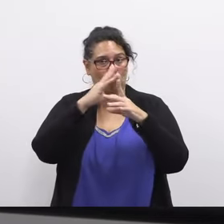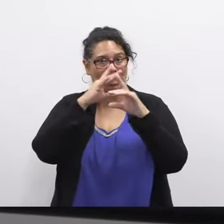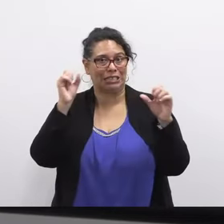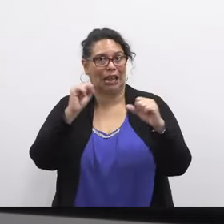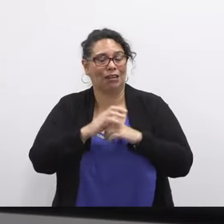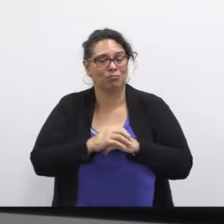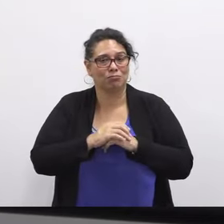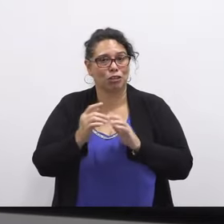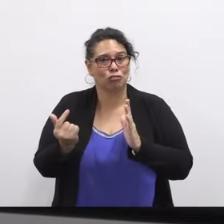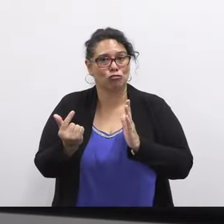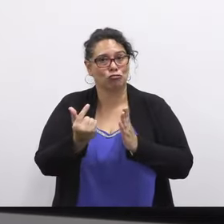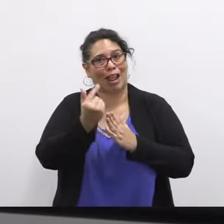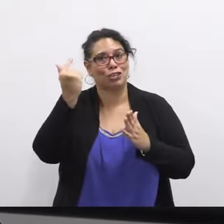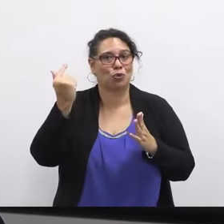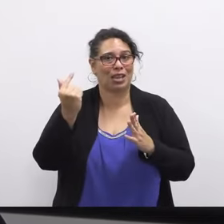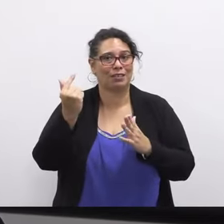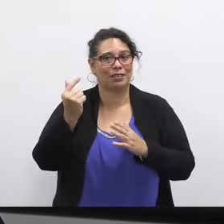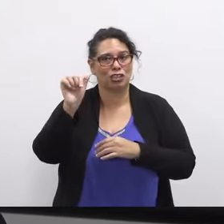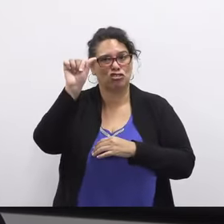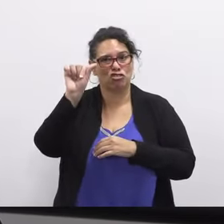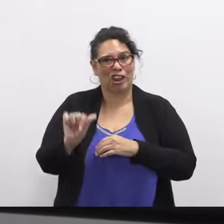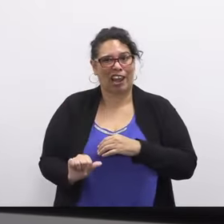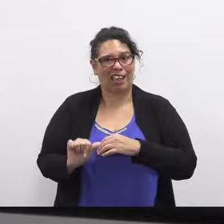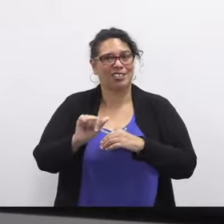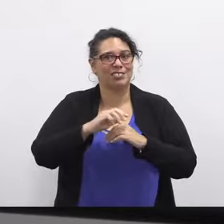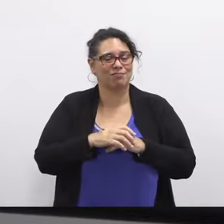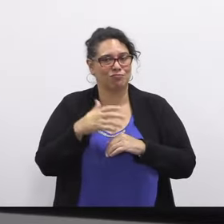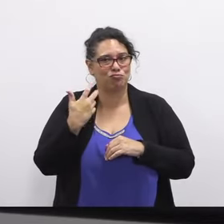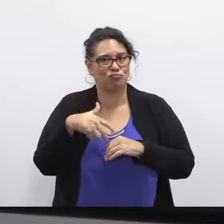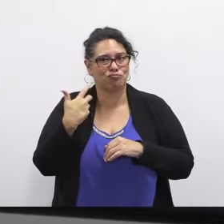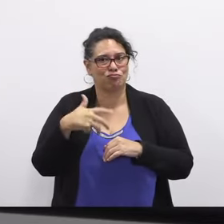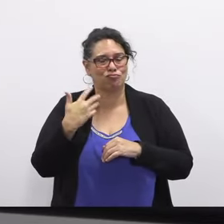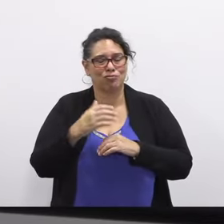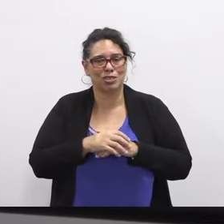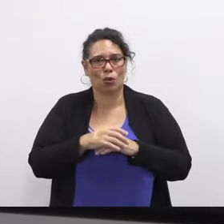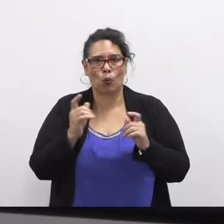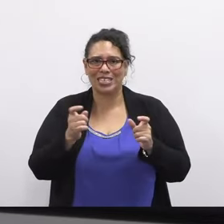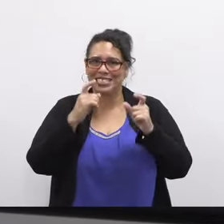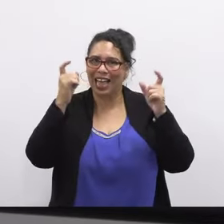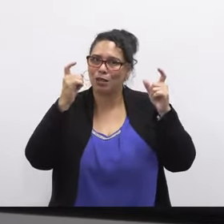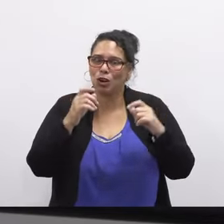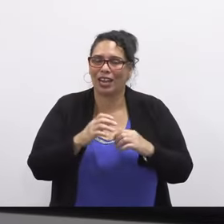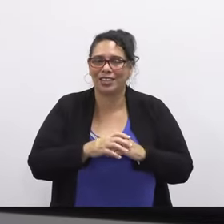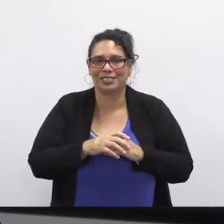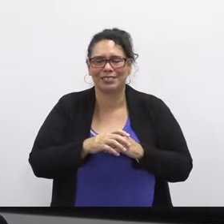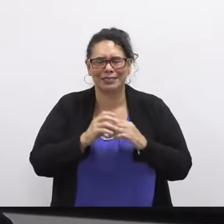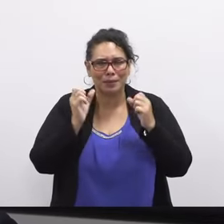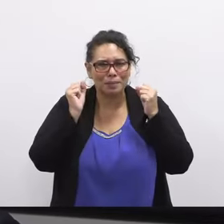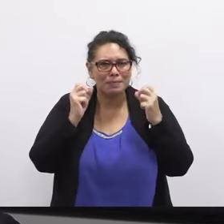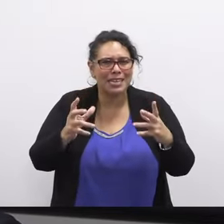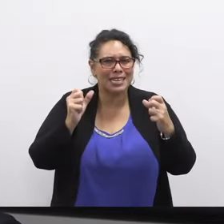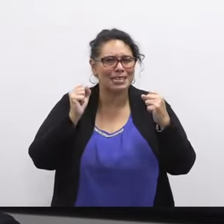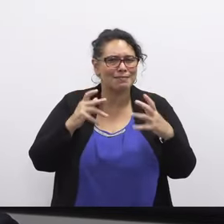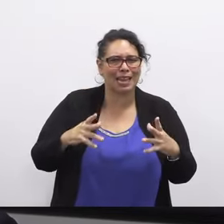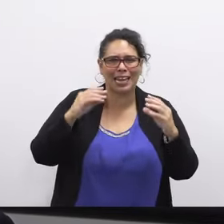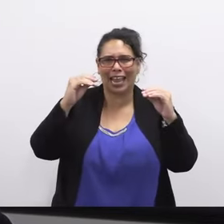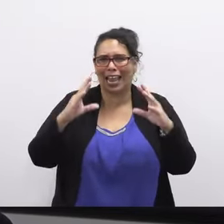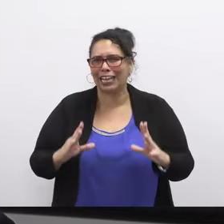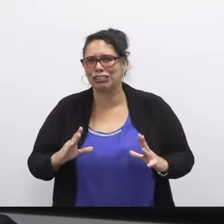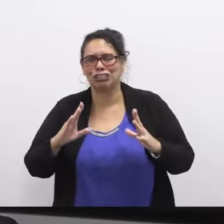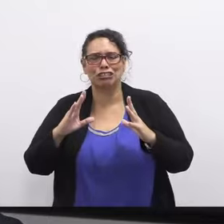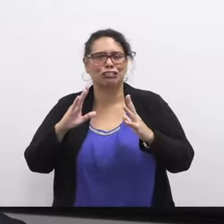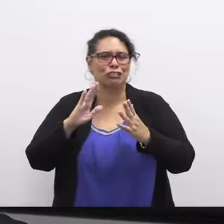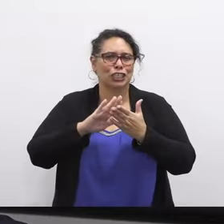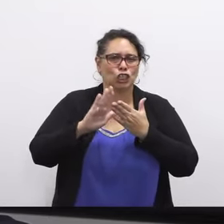we celebrate this man for all of his great accomplishments, I like to think that there are tons of educators and